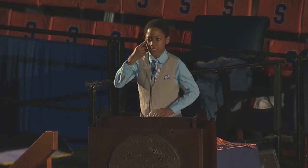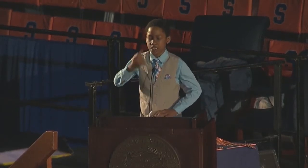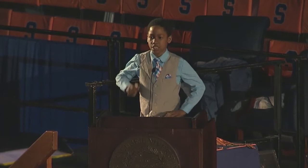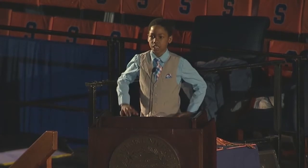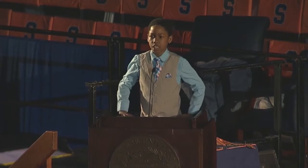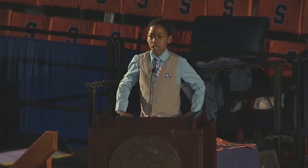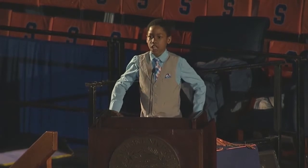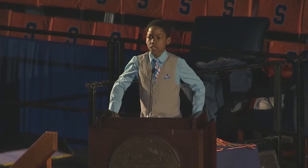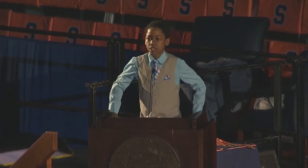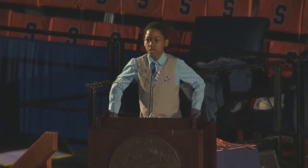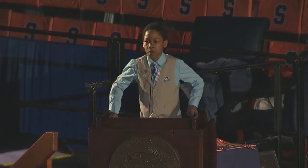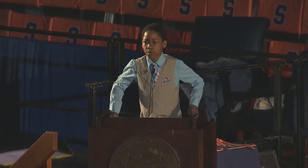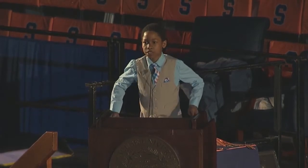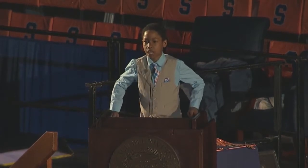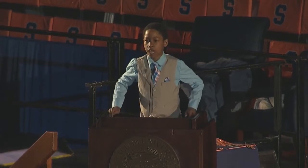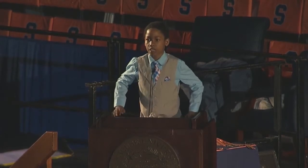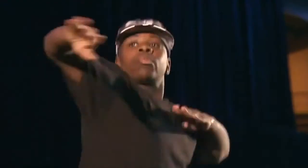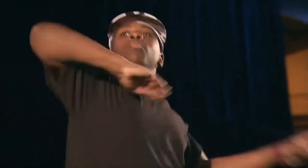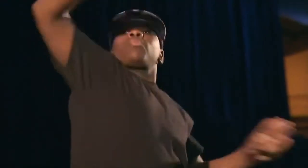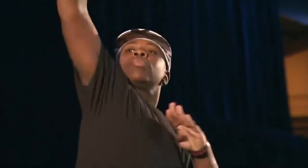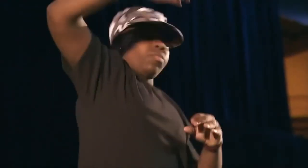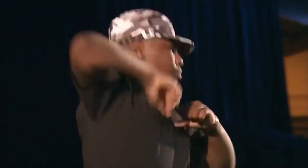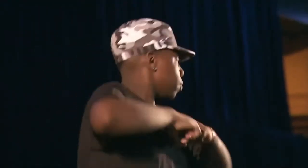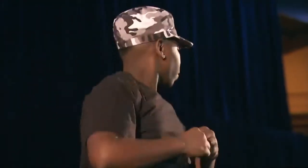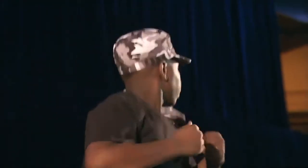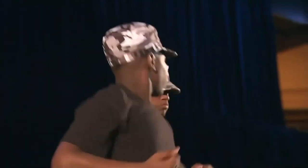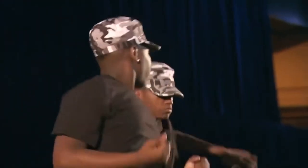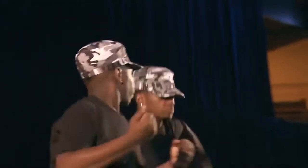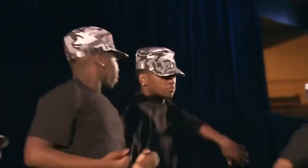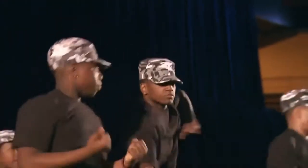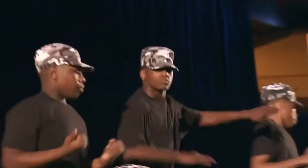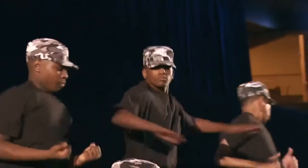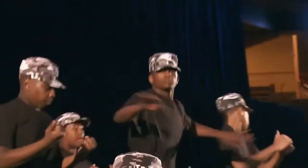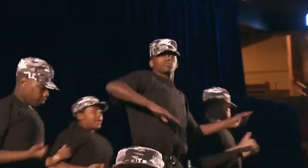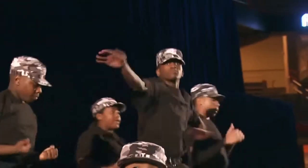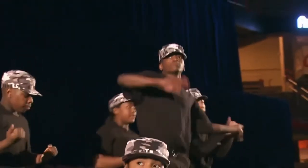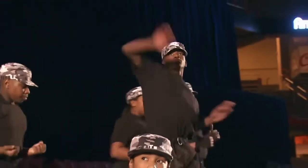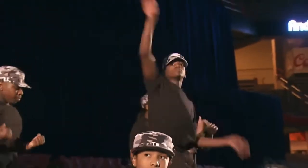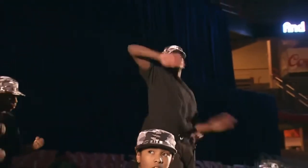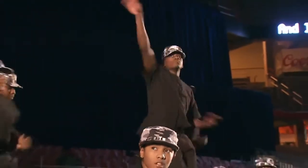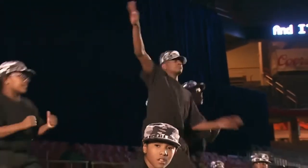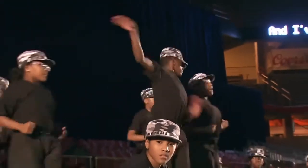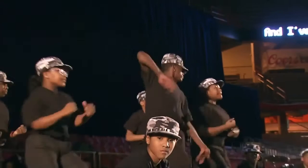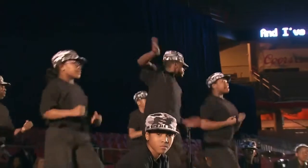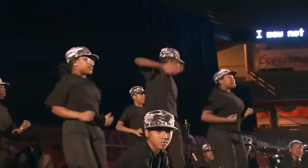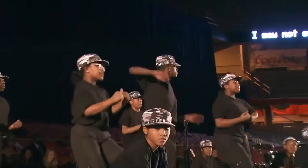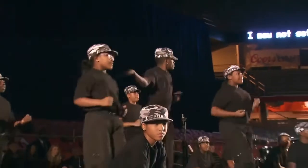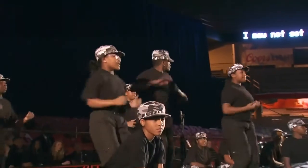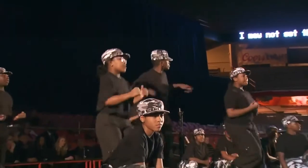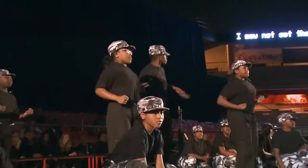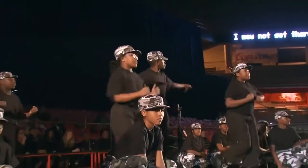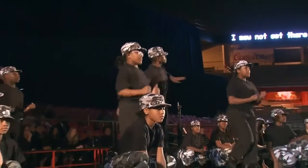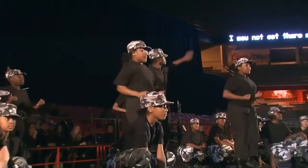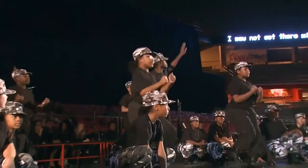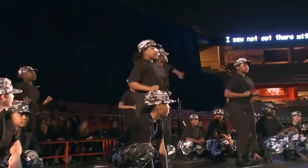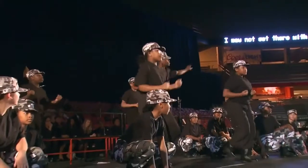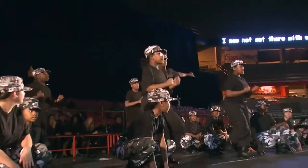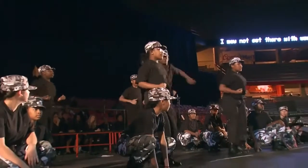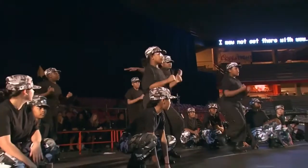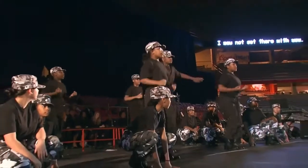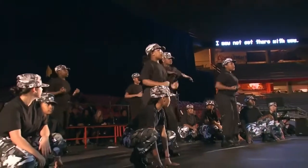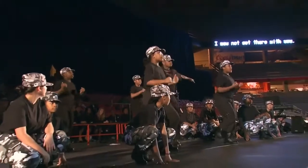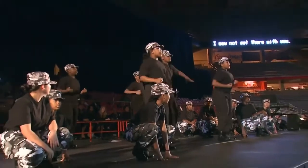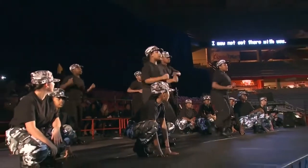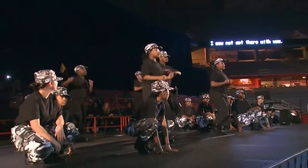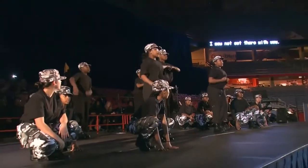seen the promised land. I may not get there with you, but I want you to know